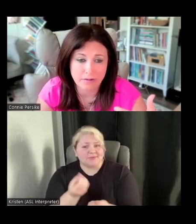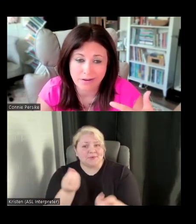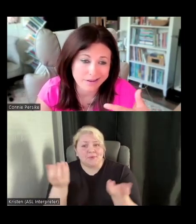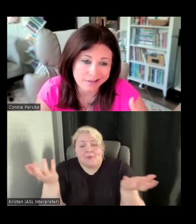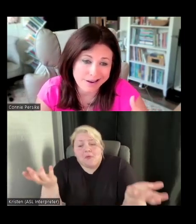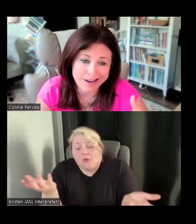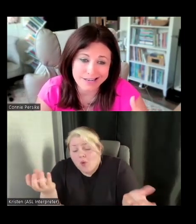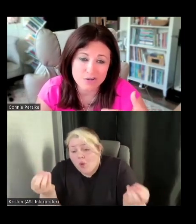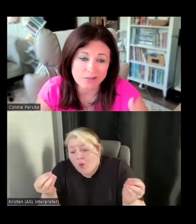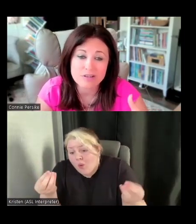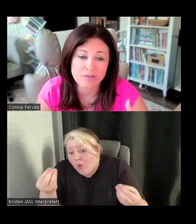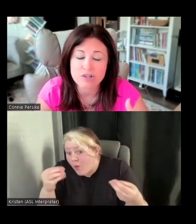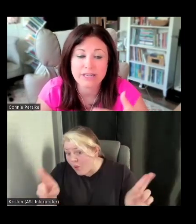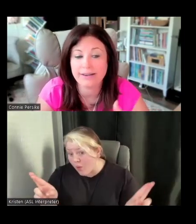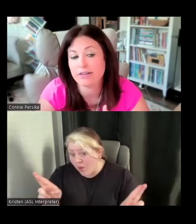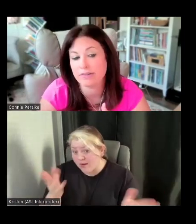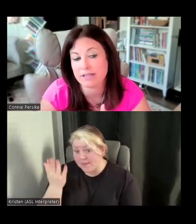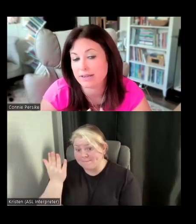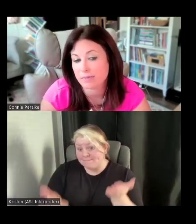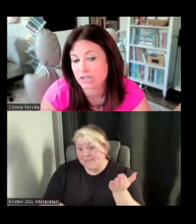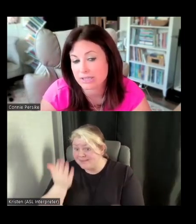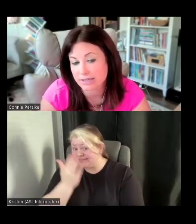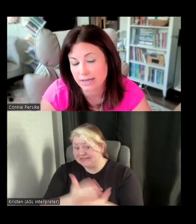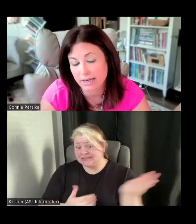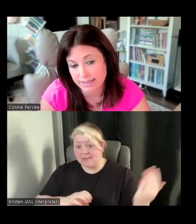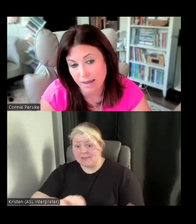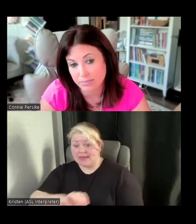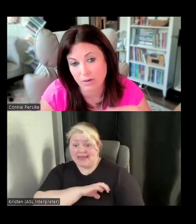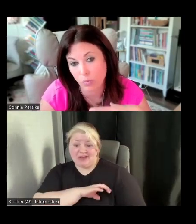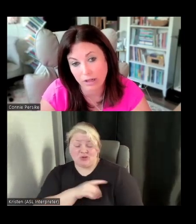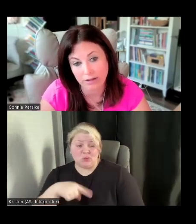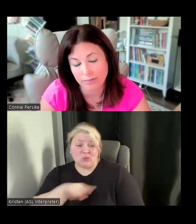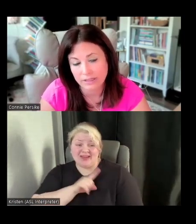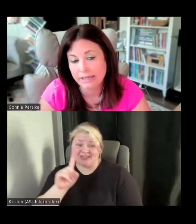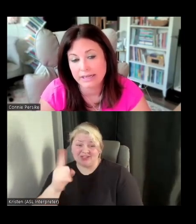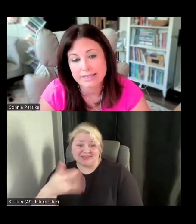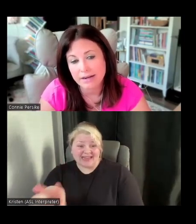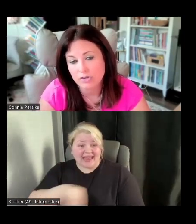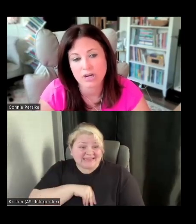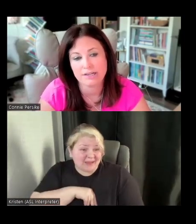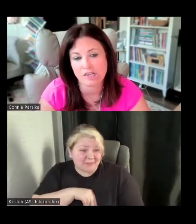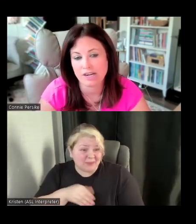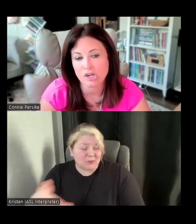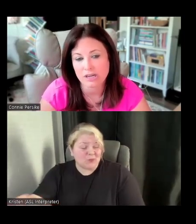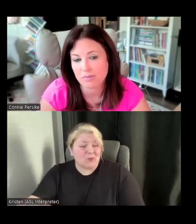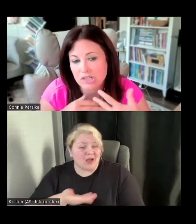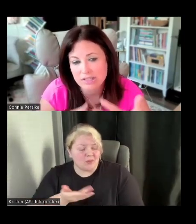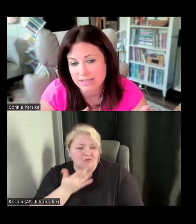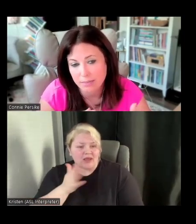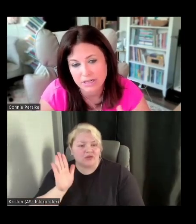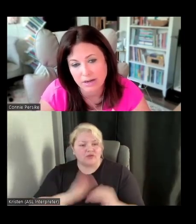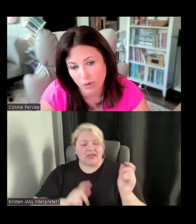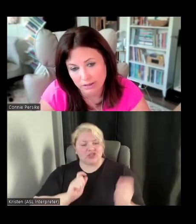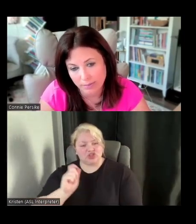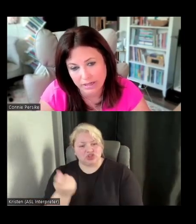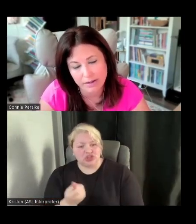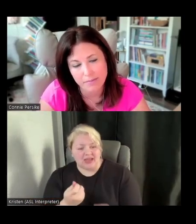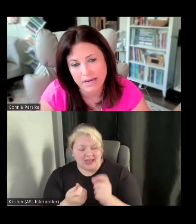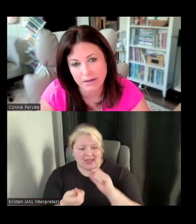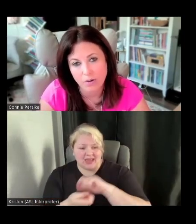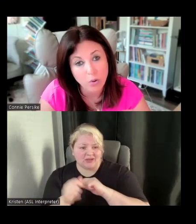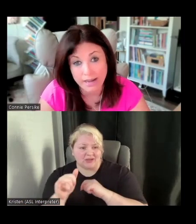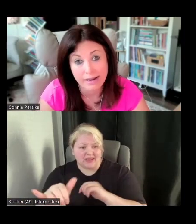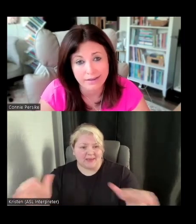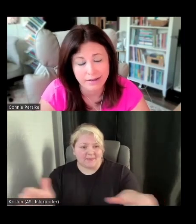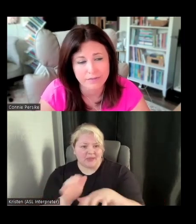Like, are there any neurodivergent characteristics we just need to accept and welcome? Instead of trying to change it, can we just accept and welcome it and